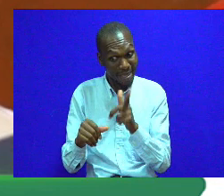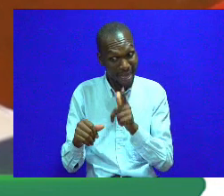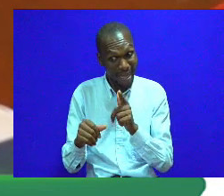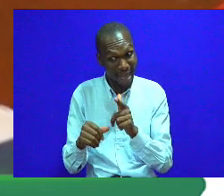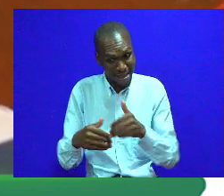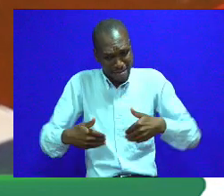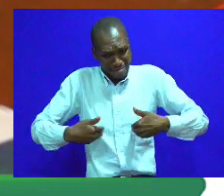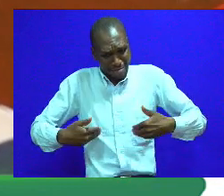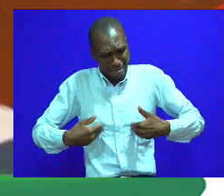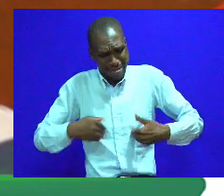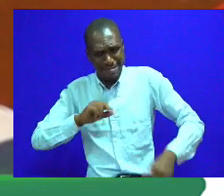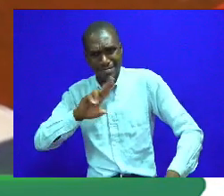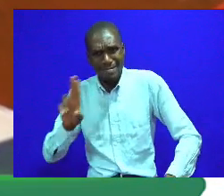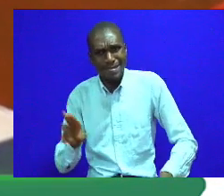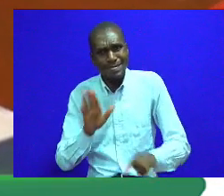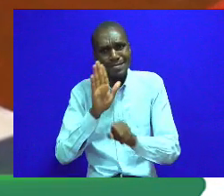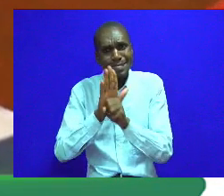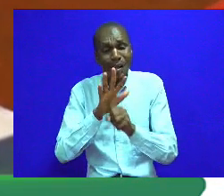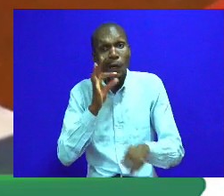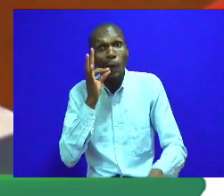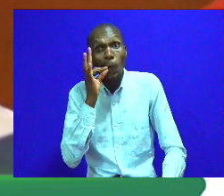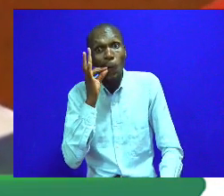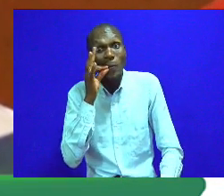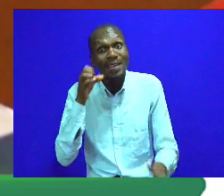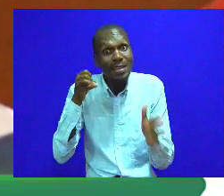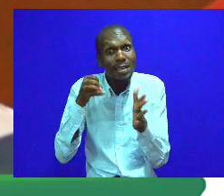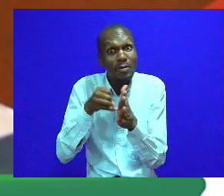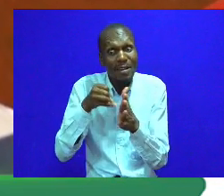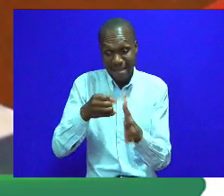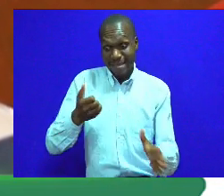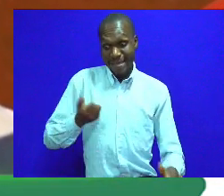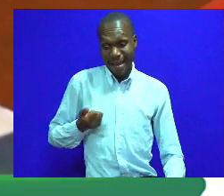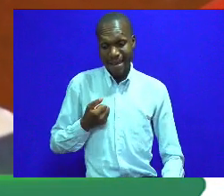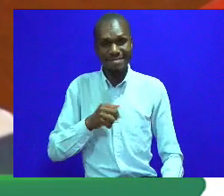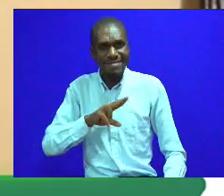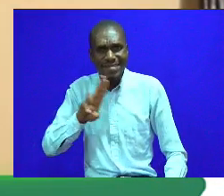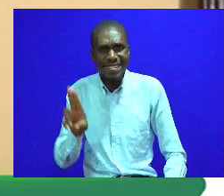bake paka bayiseke na bokanywa no no muise ku kunywe enya sore